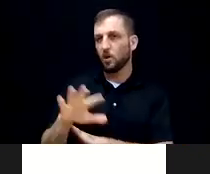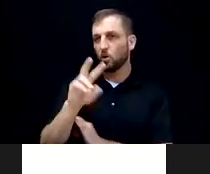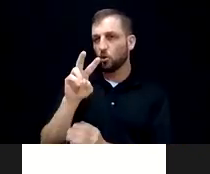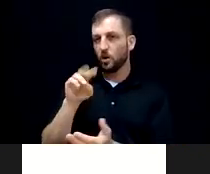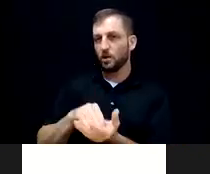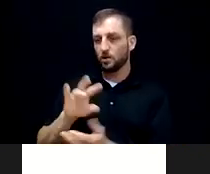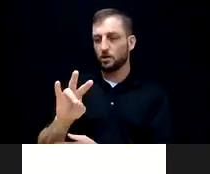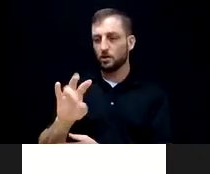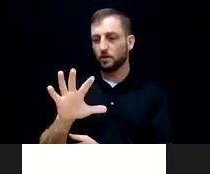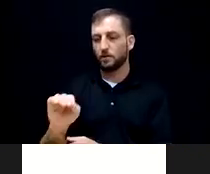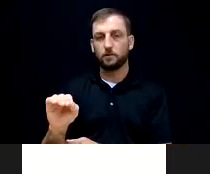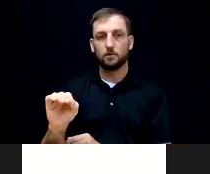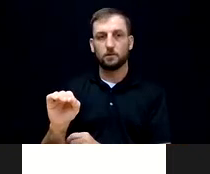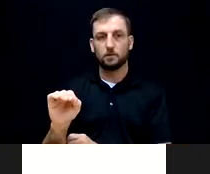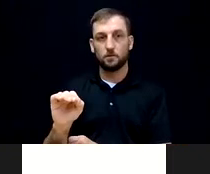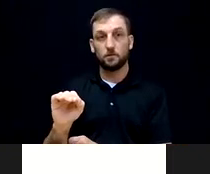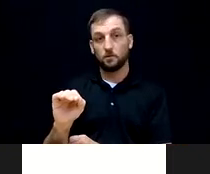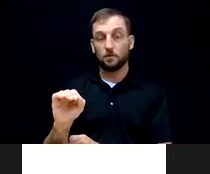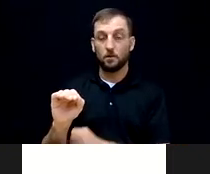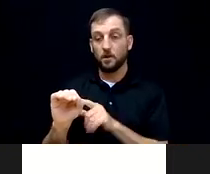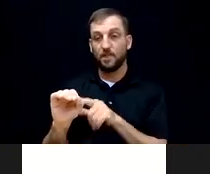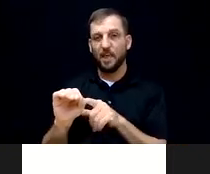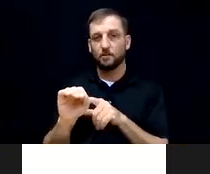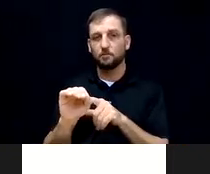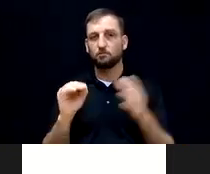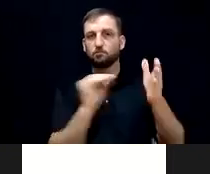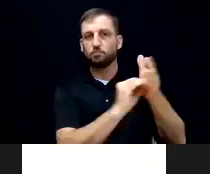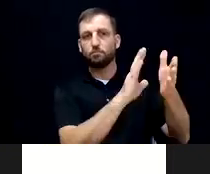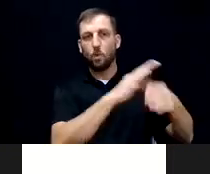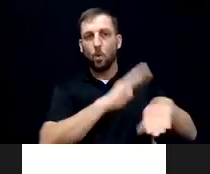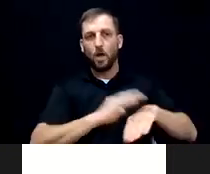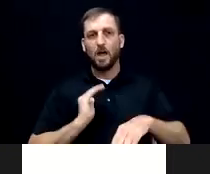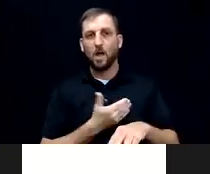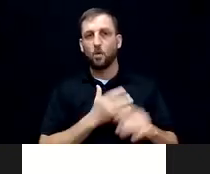$2,750. And that's noted on our webpage as well.